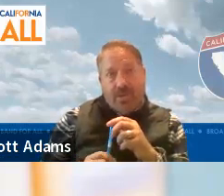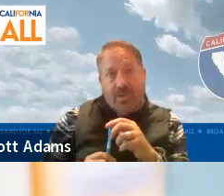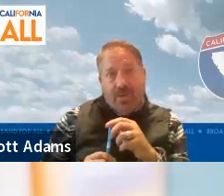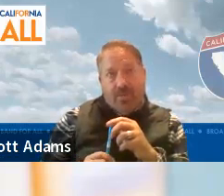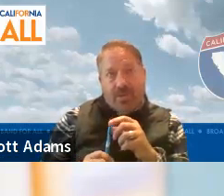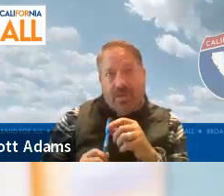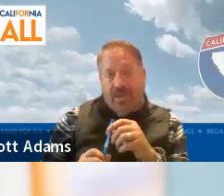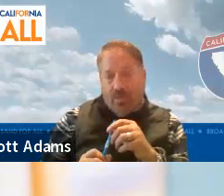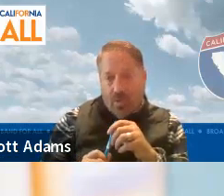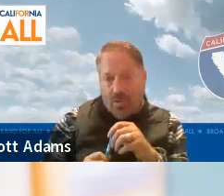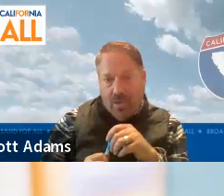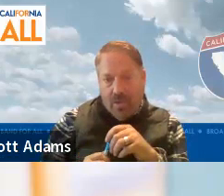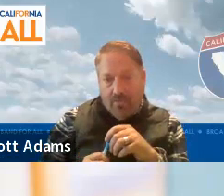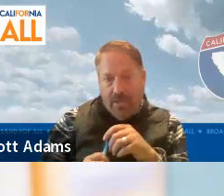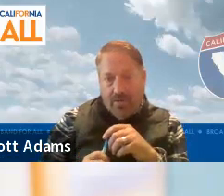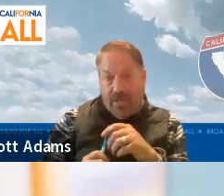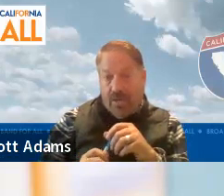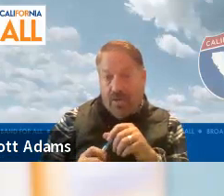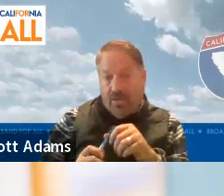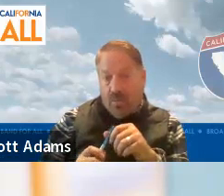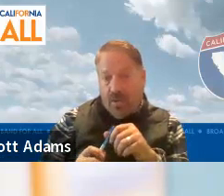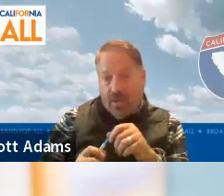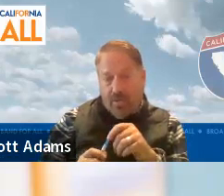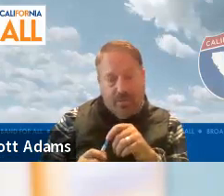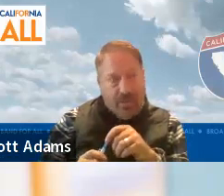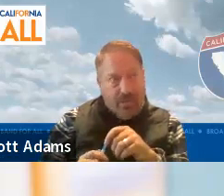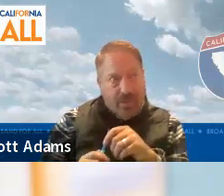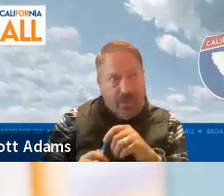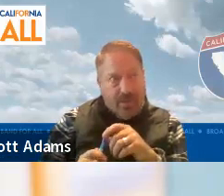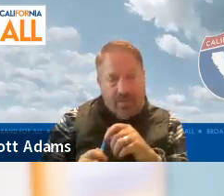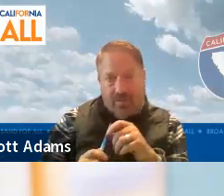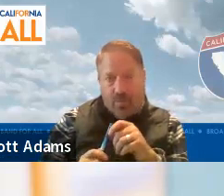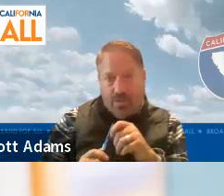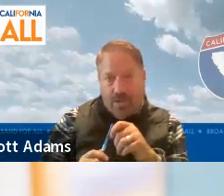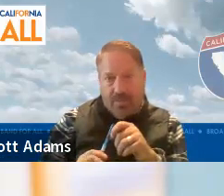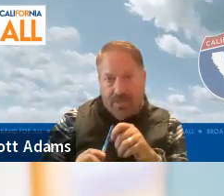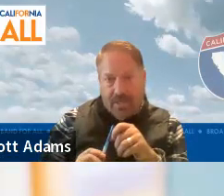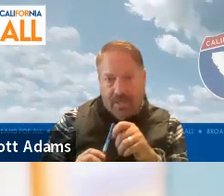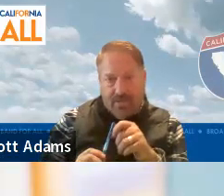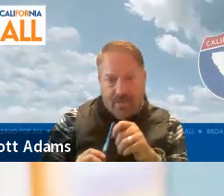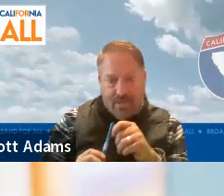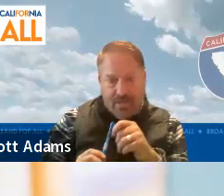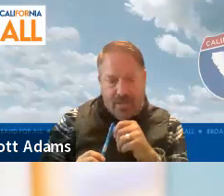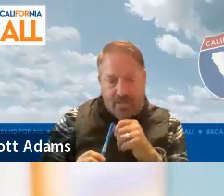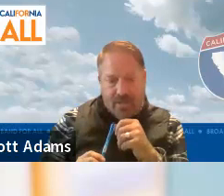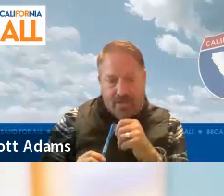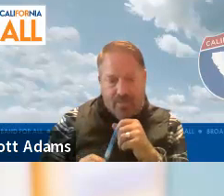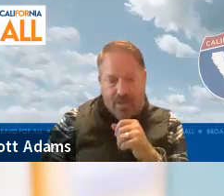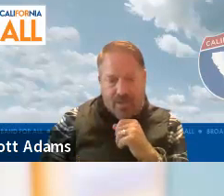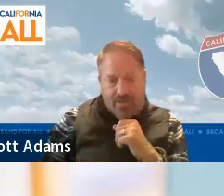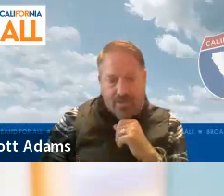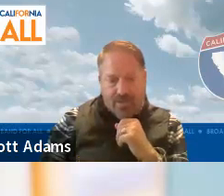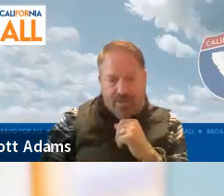presenters mentioned, and that we're hearing in our other working groups in these workshops. And again, it's the